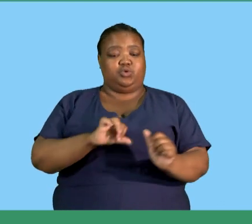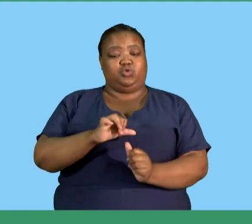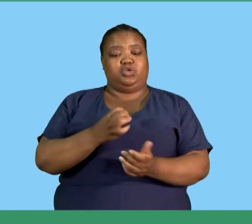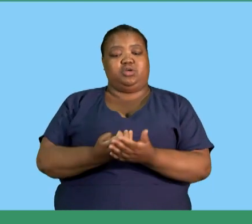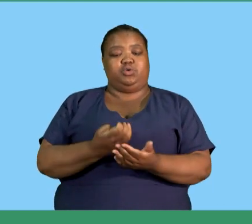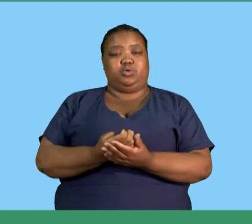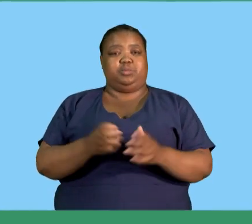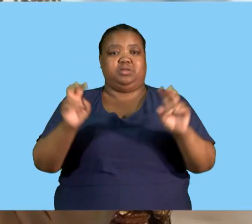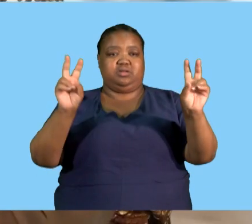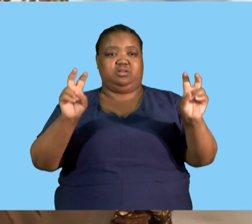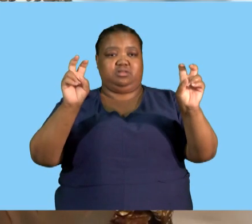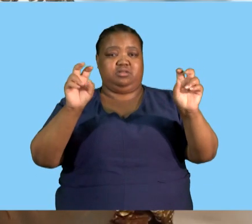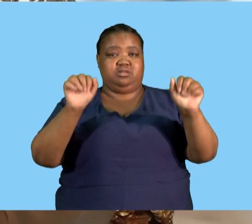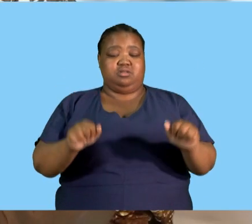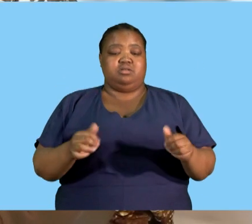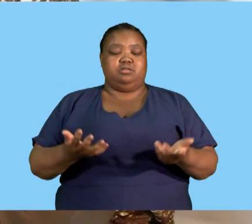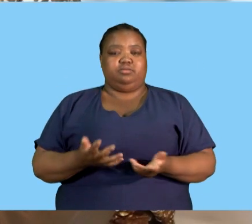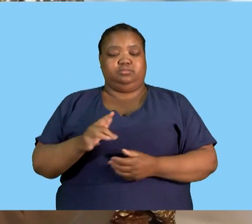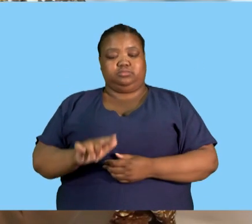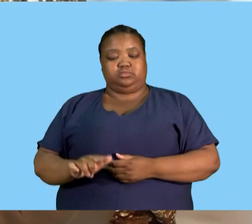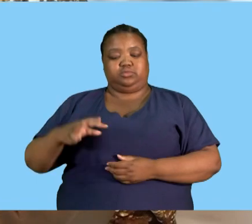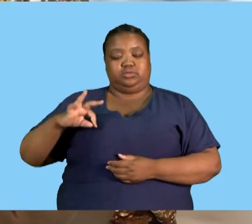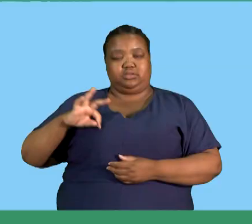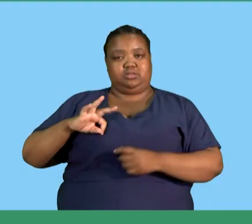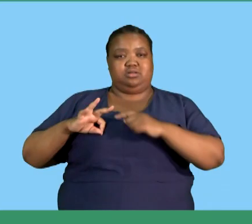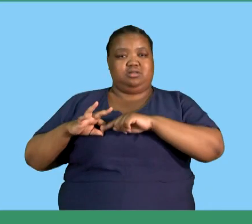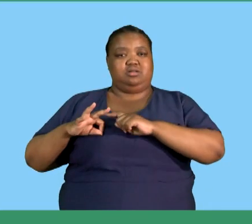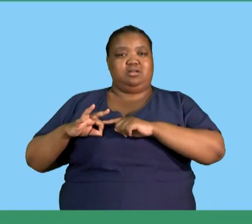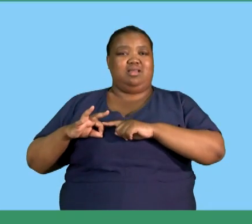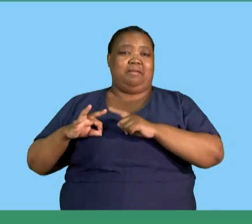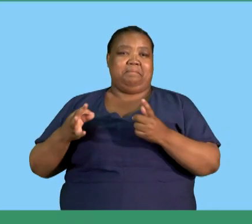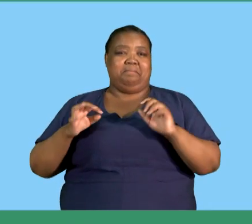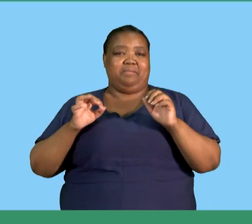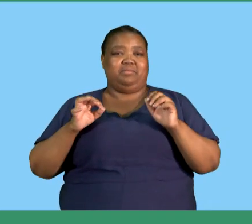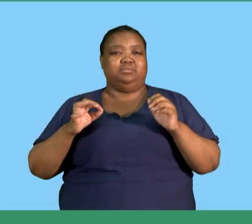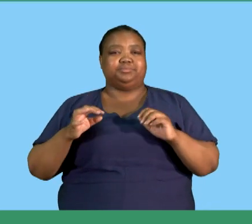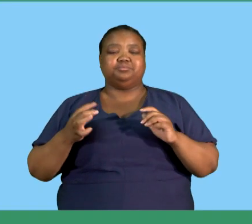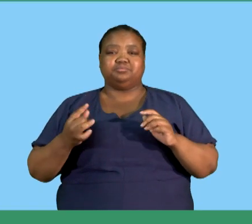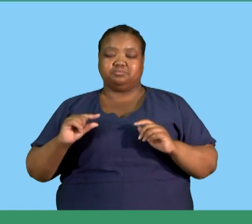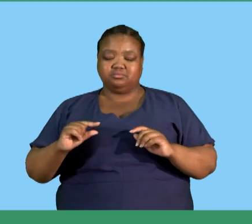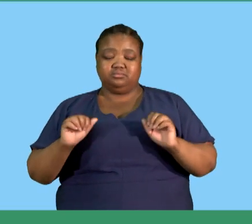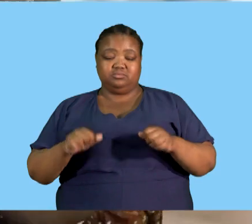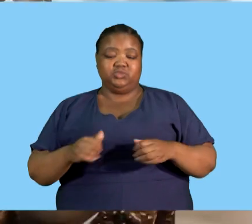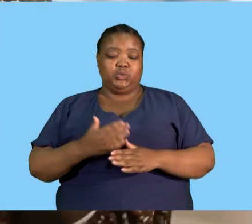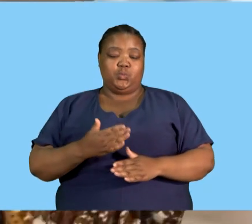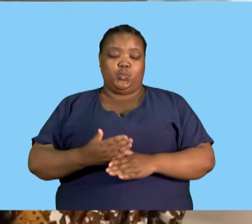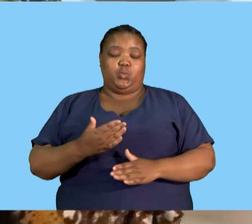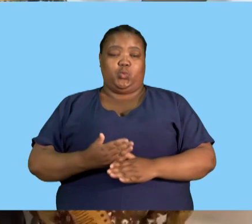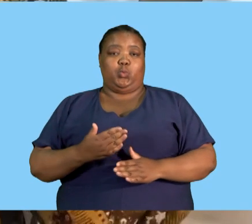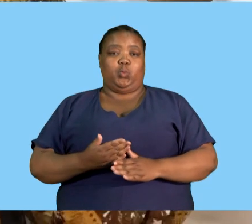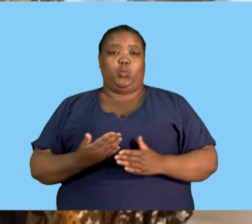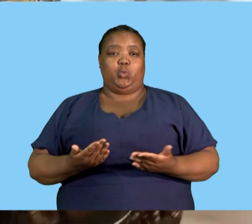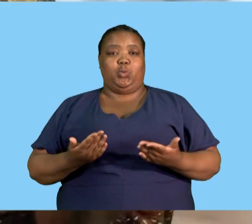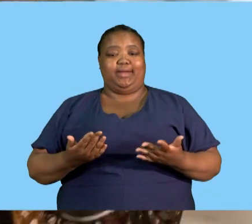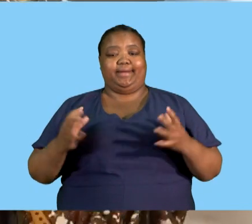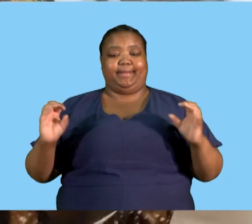the socioeconomic issues here. So the low income levels or high unemployment, maybe high unemployment rate is